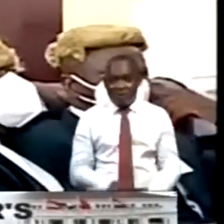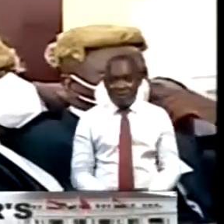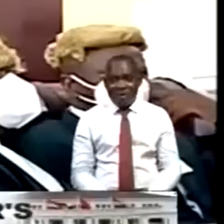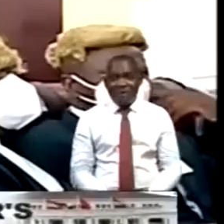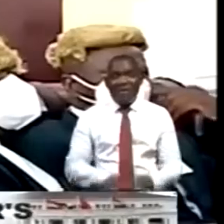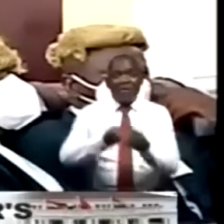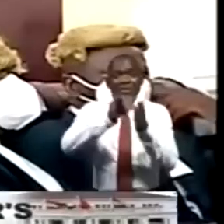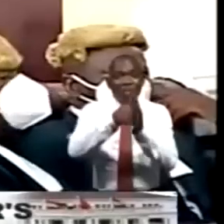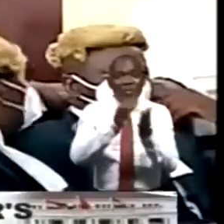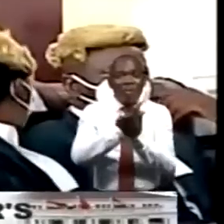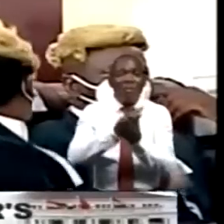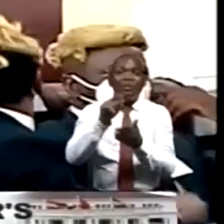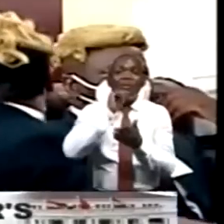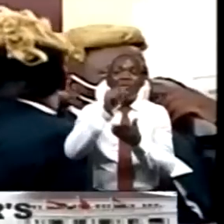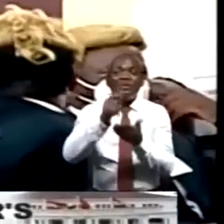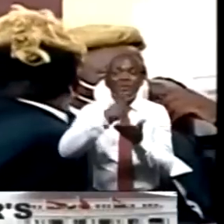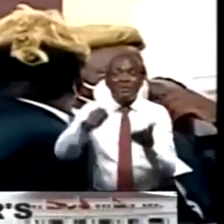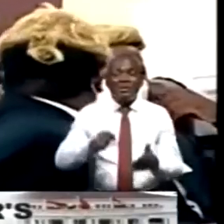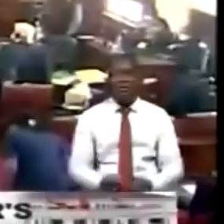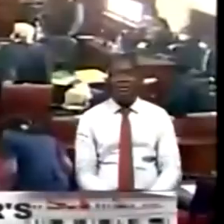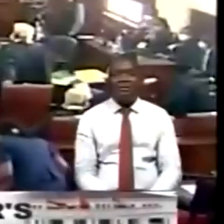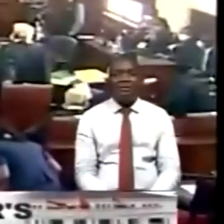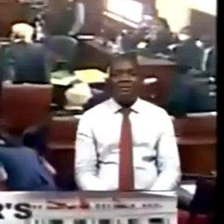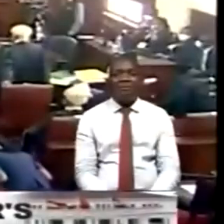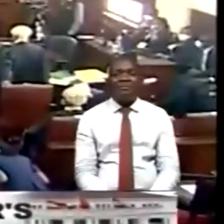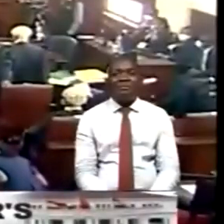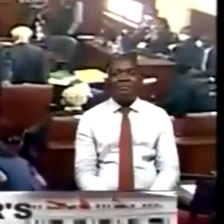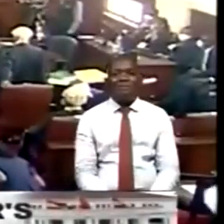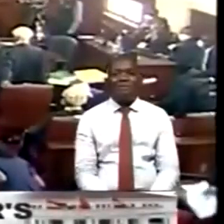that you didn't sign. Right.